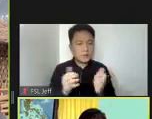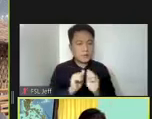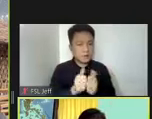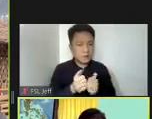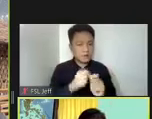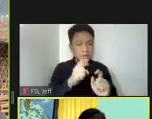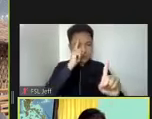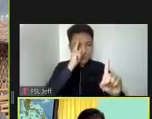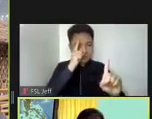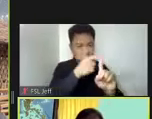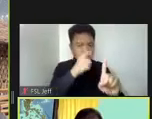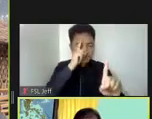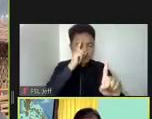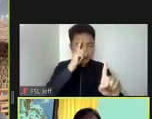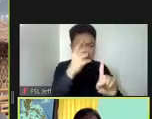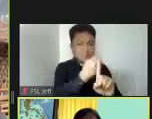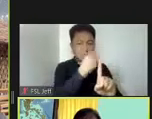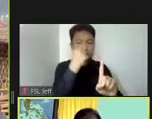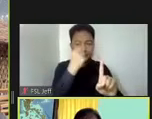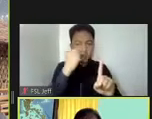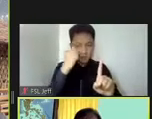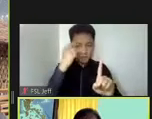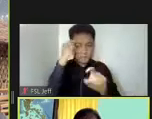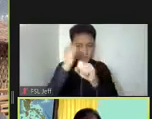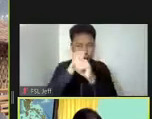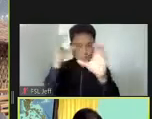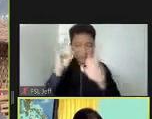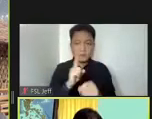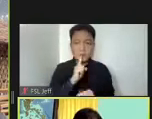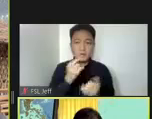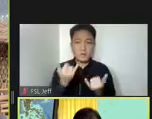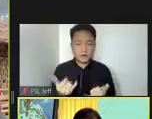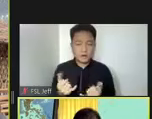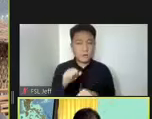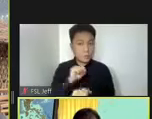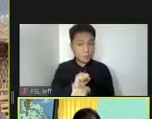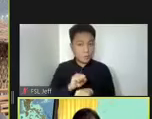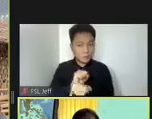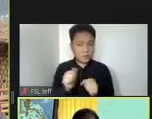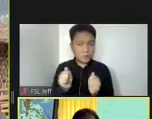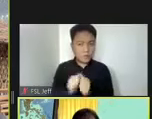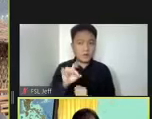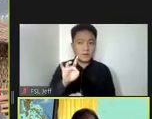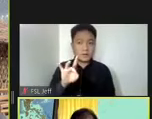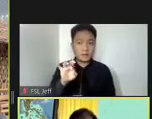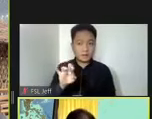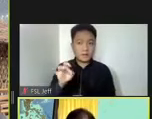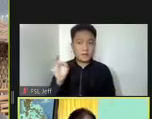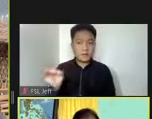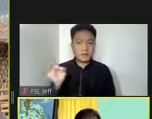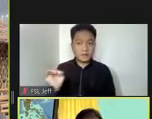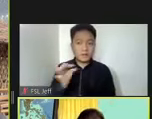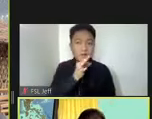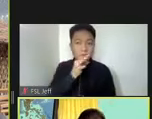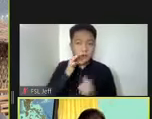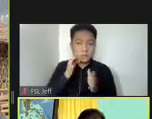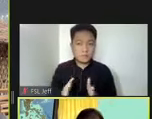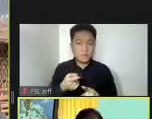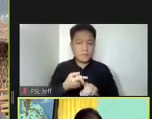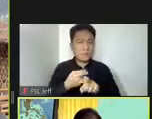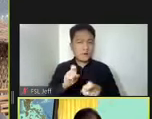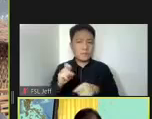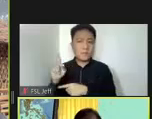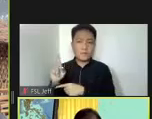the Philippines, from Kalinga to Sarangani province, we have witnessed many farming